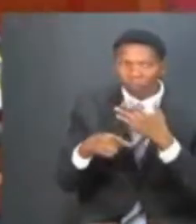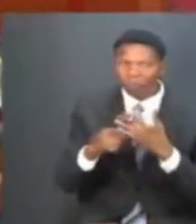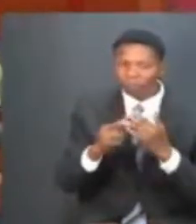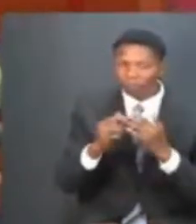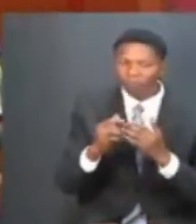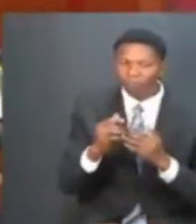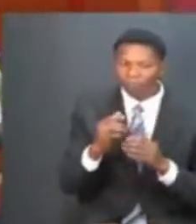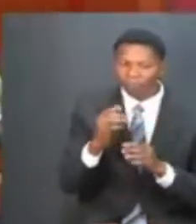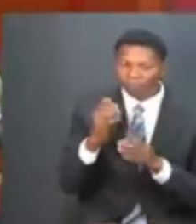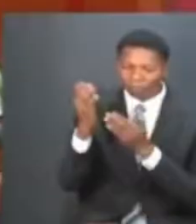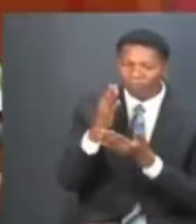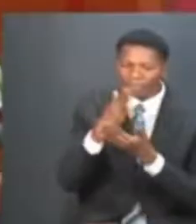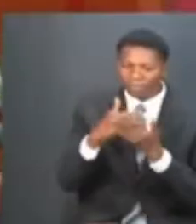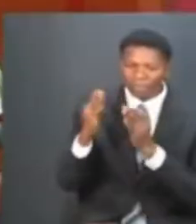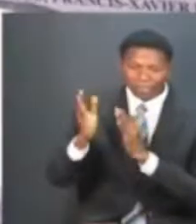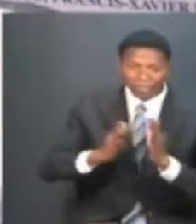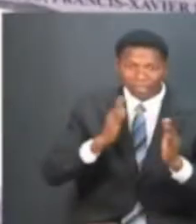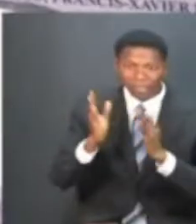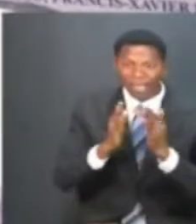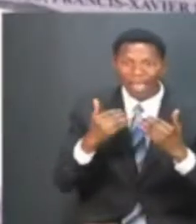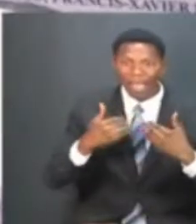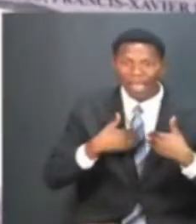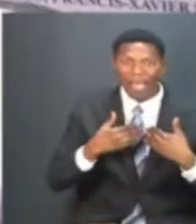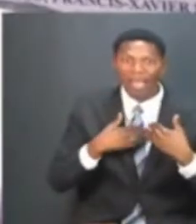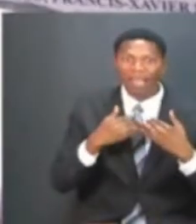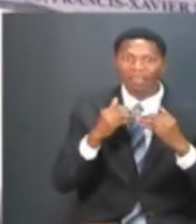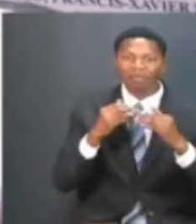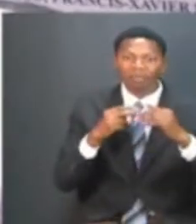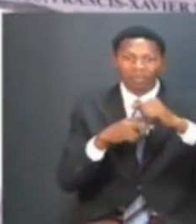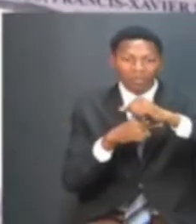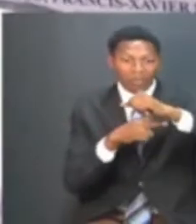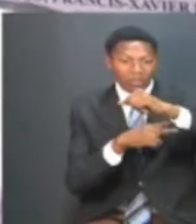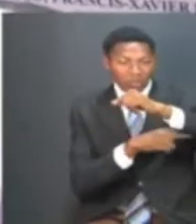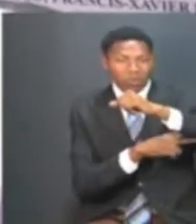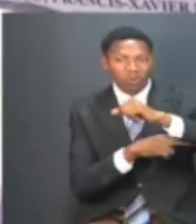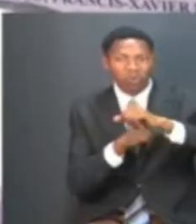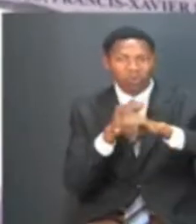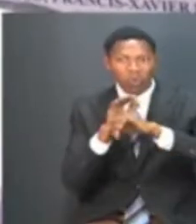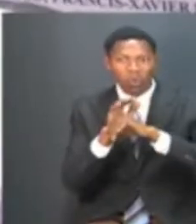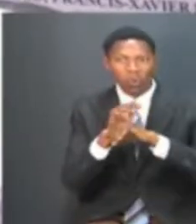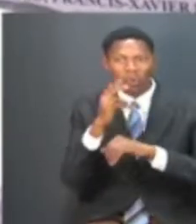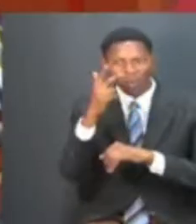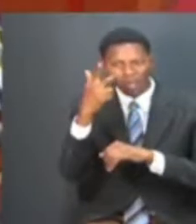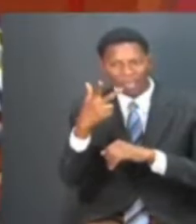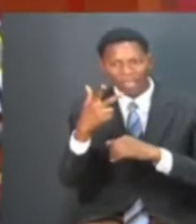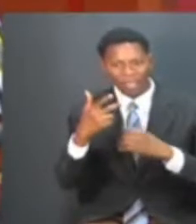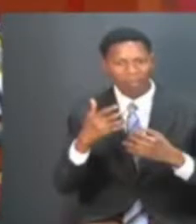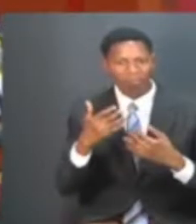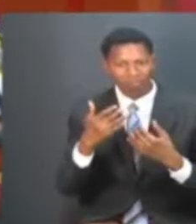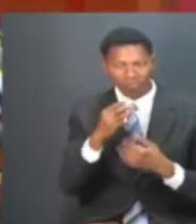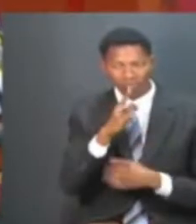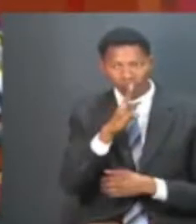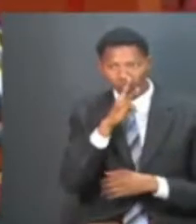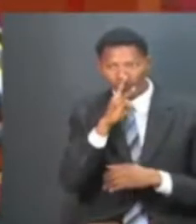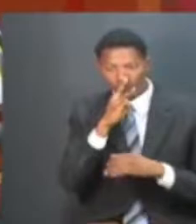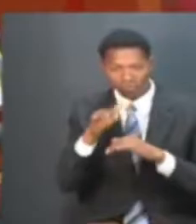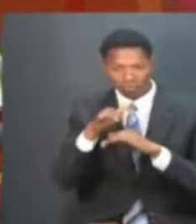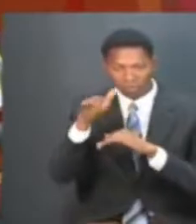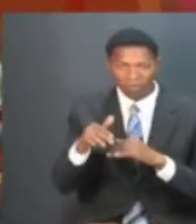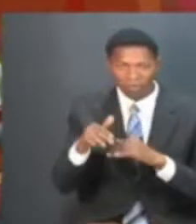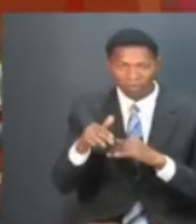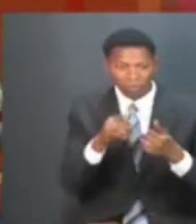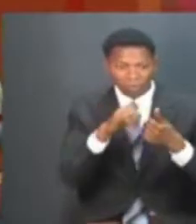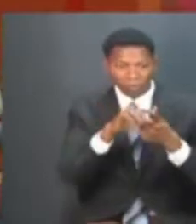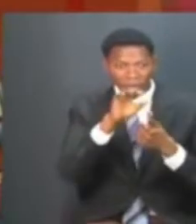to have bridges over 3 critical water bodies: Oti Bridge,